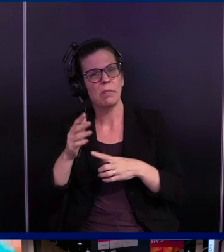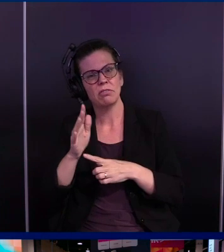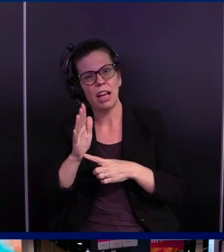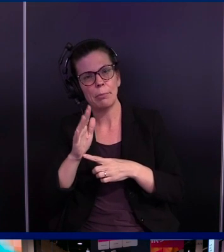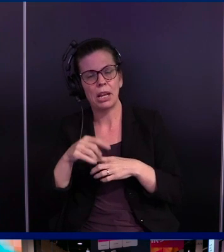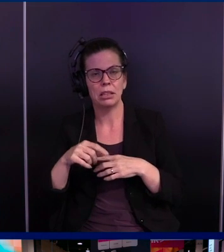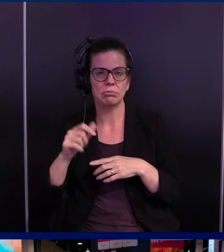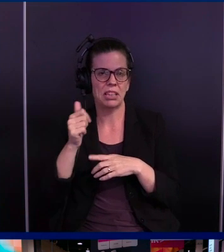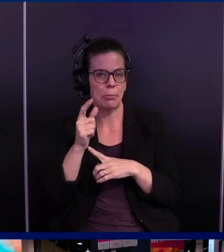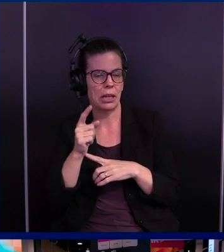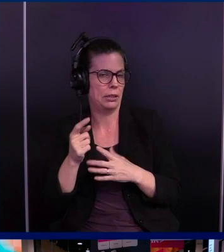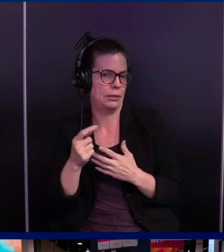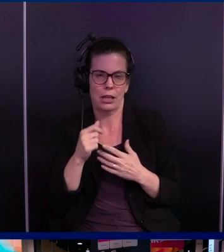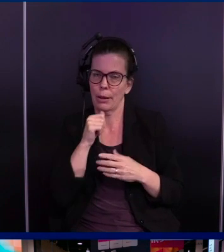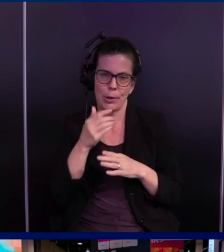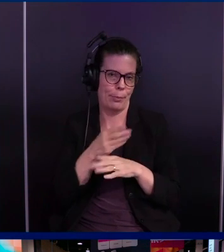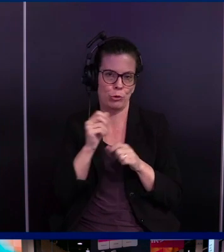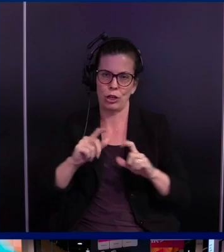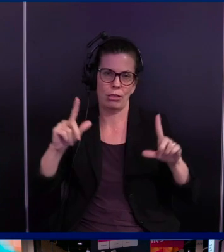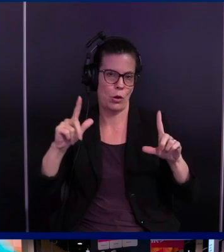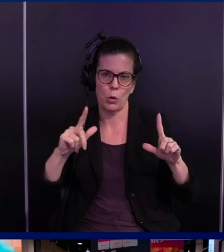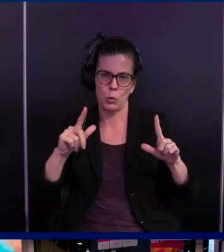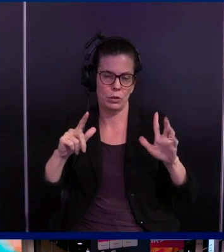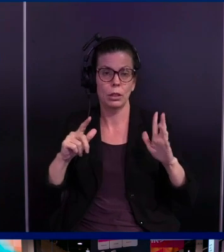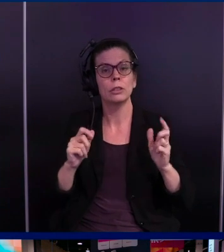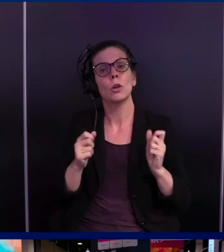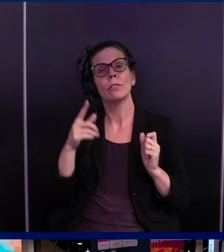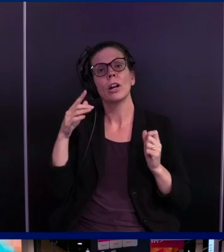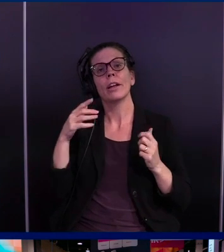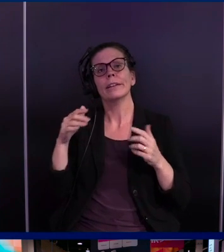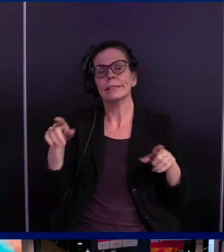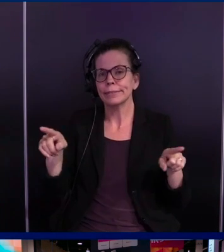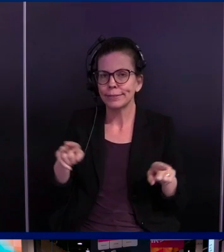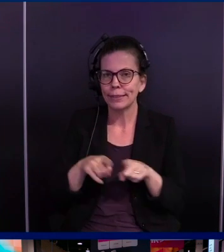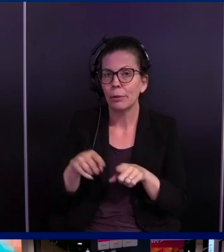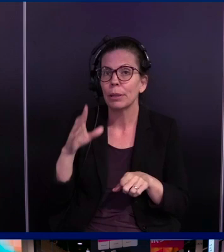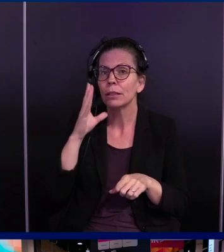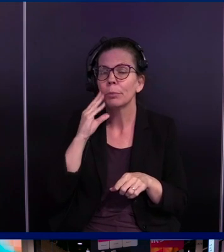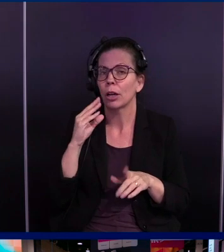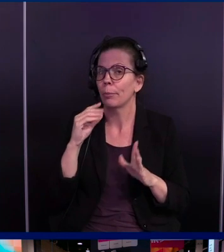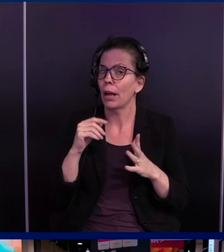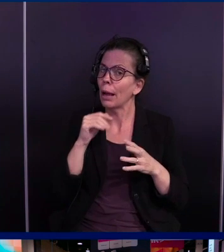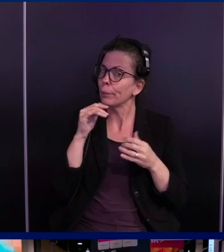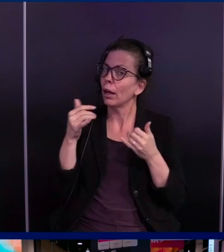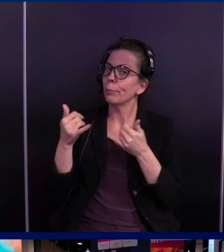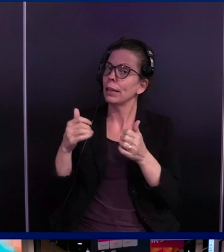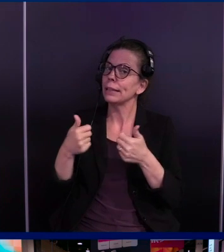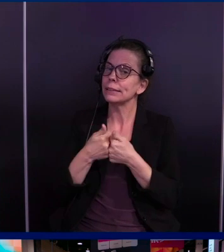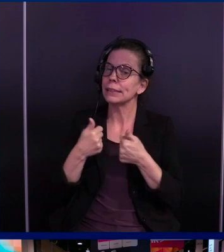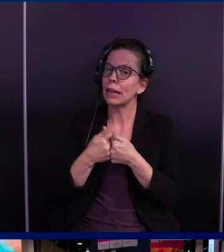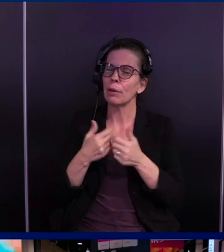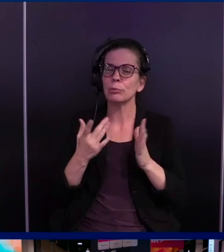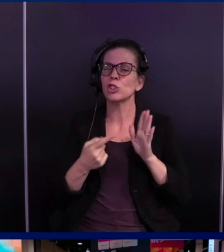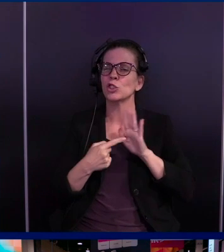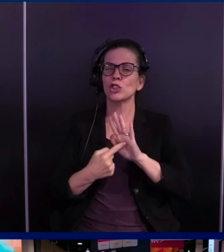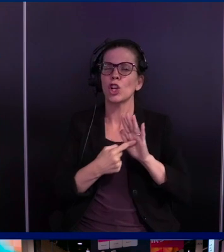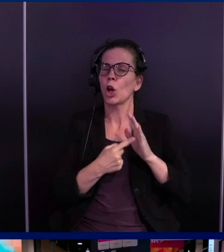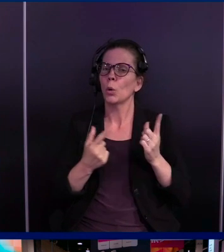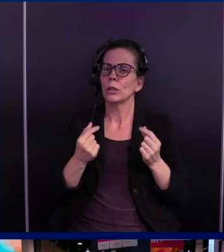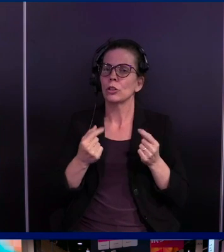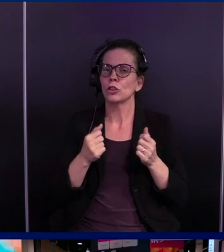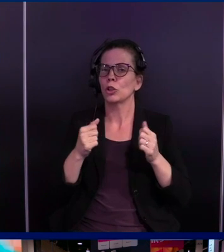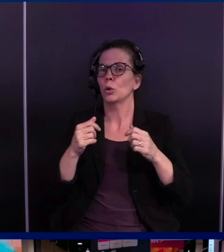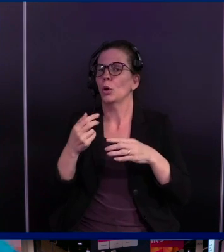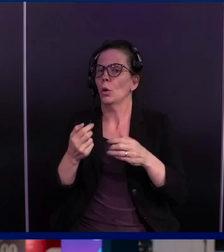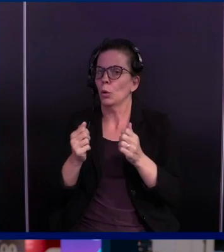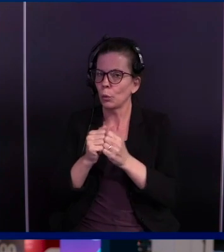might take 10 minutes. I did not preload this. So everyone's going to go through the same experience, but I'm not going to play the game here. I just want to kind of show them what they can do with security